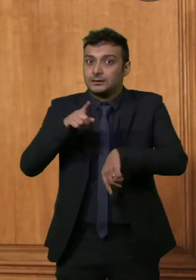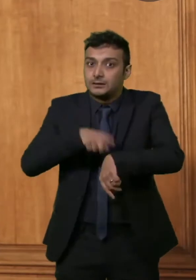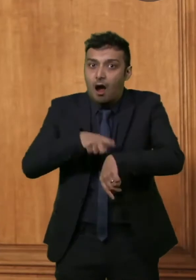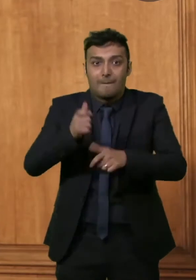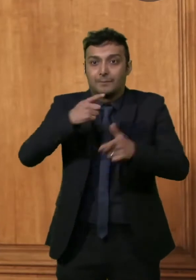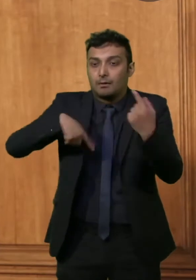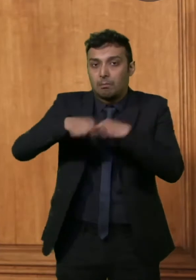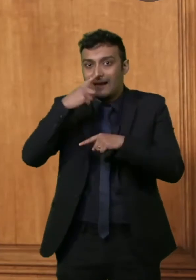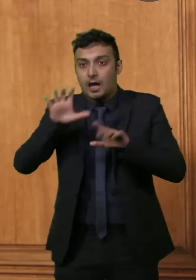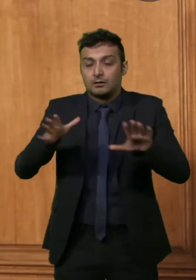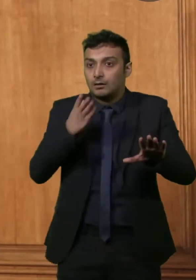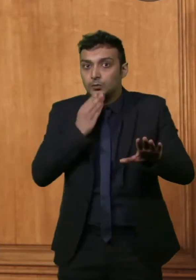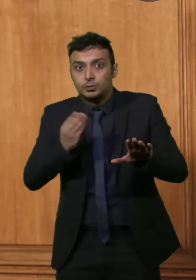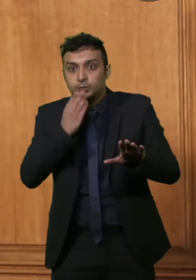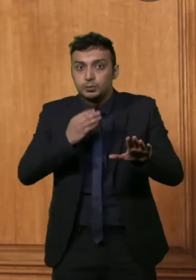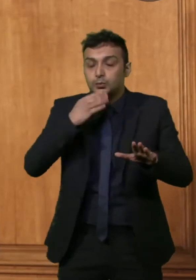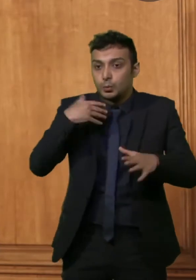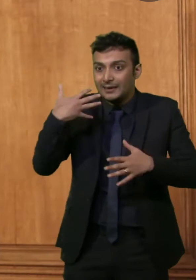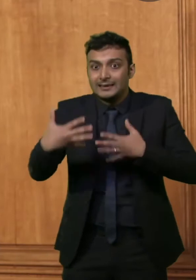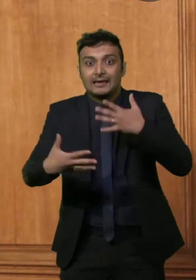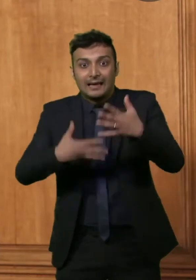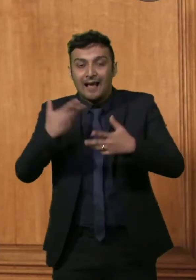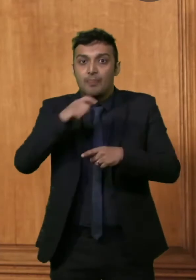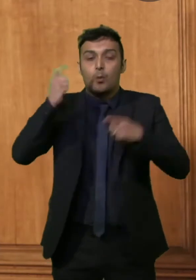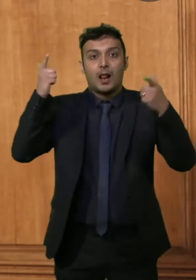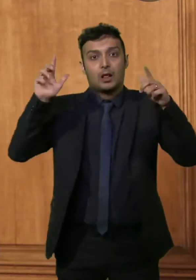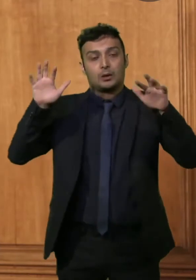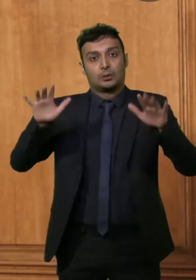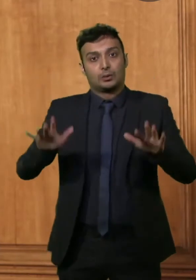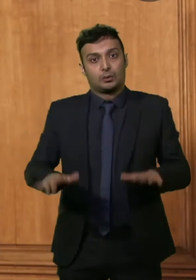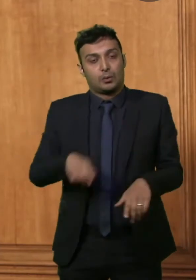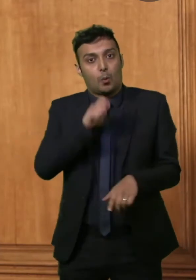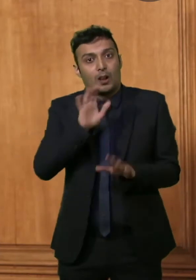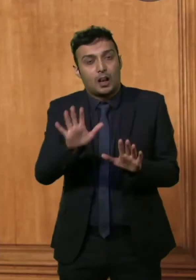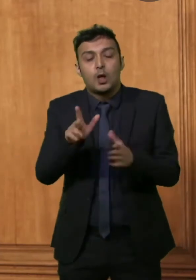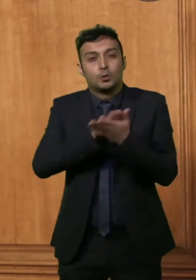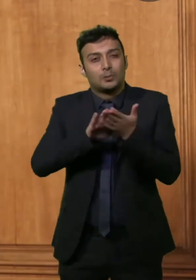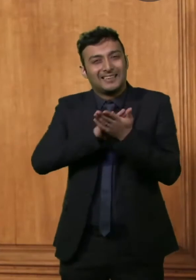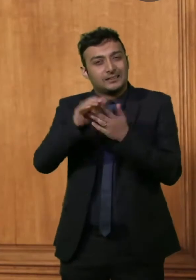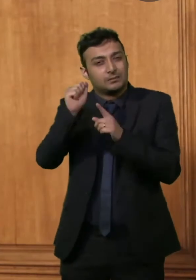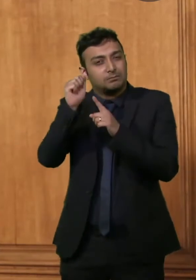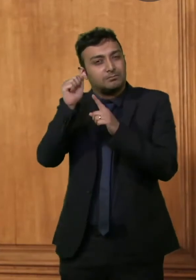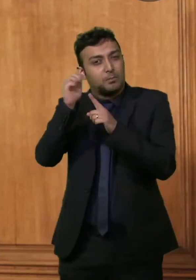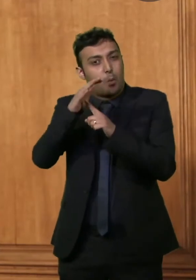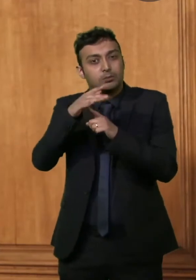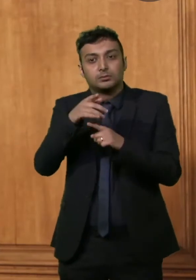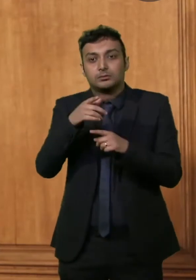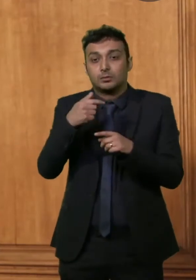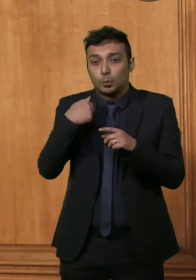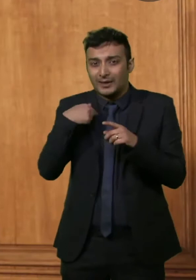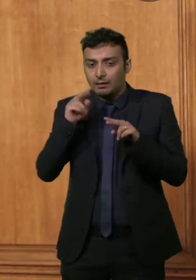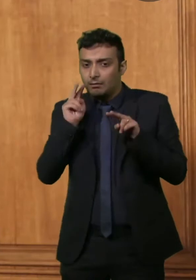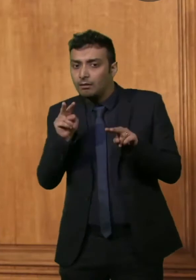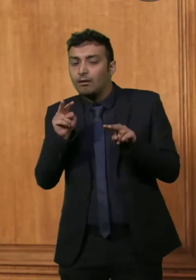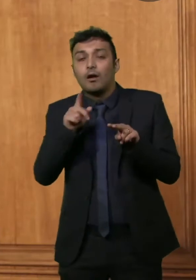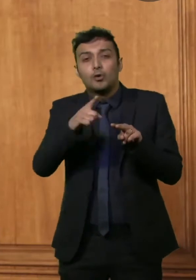it will settle down. So I think it's really important that when observing this, people think through the next 3 to 4 weeks, not the first